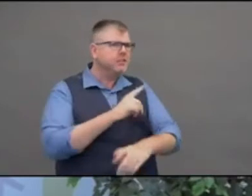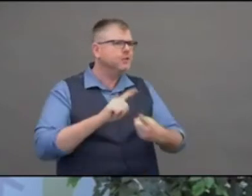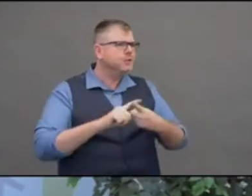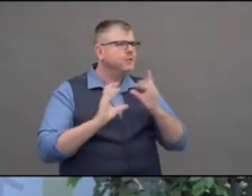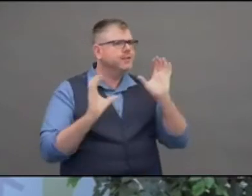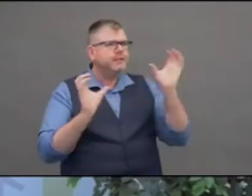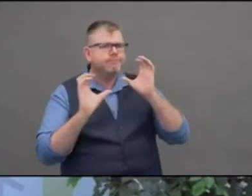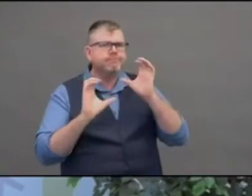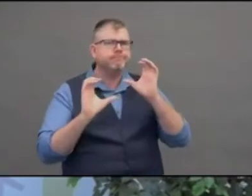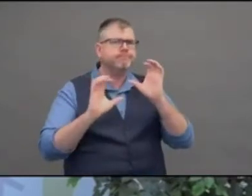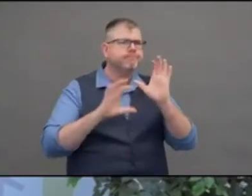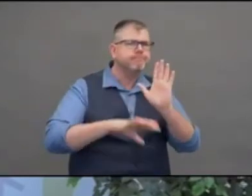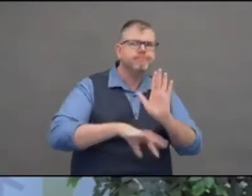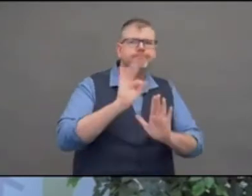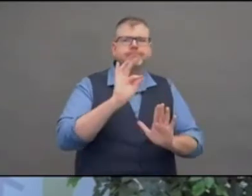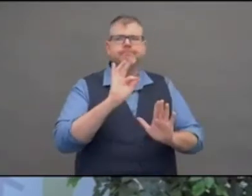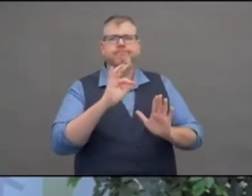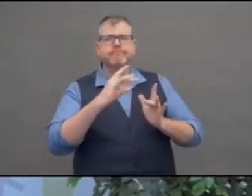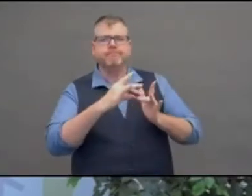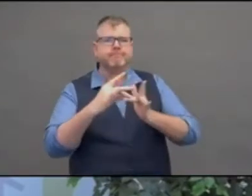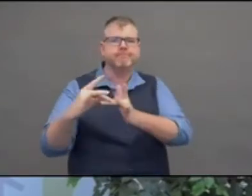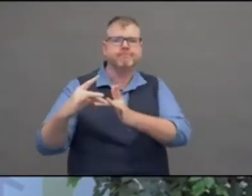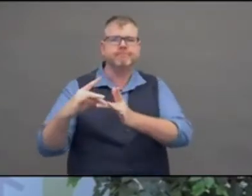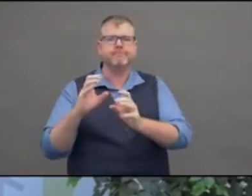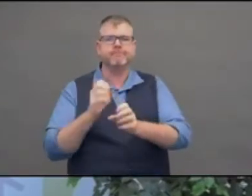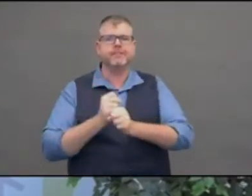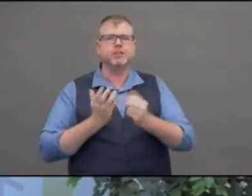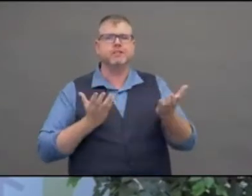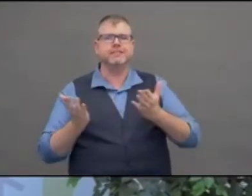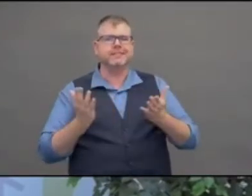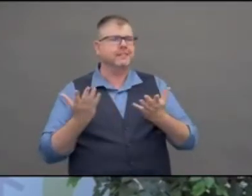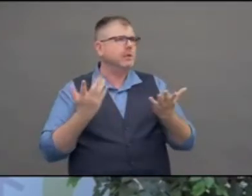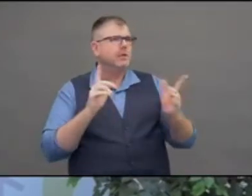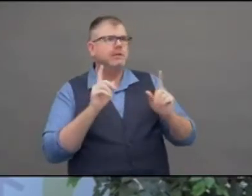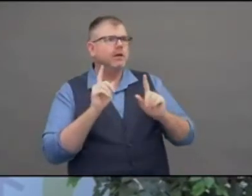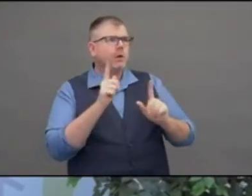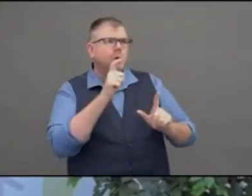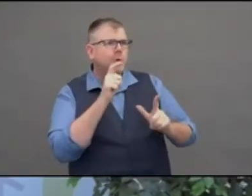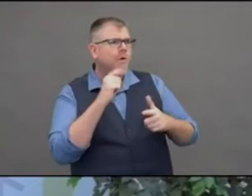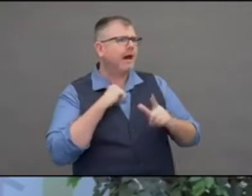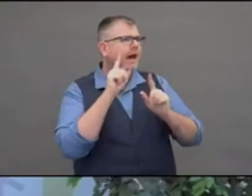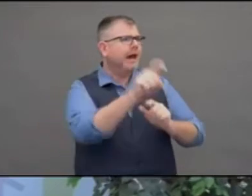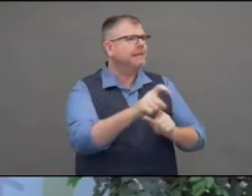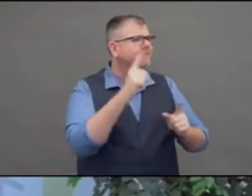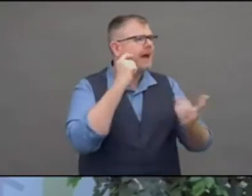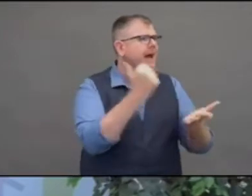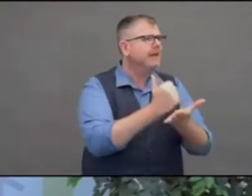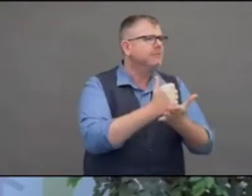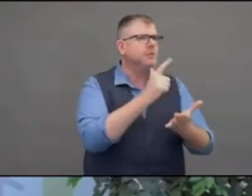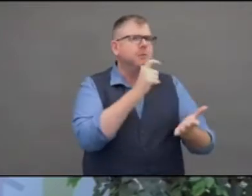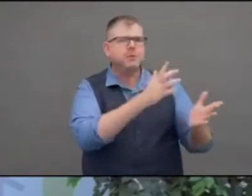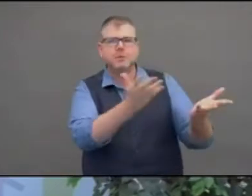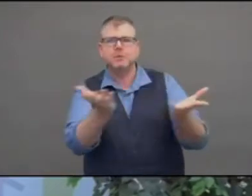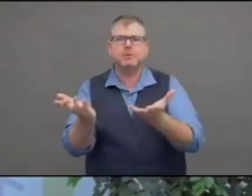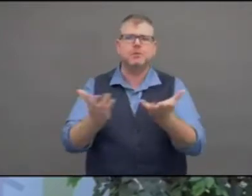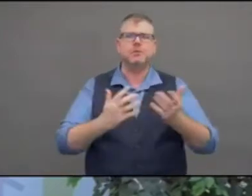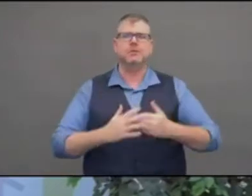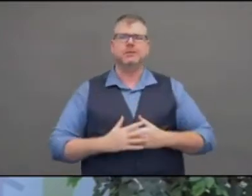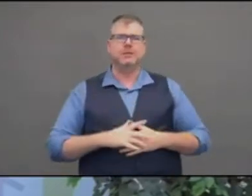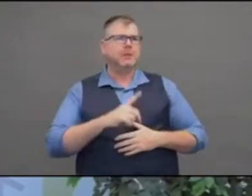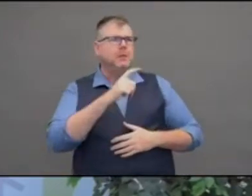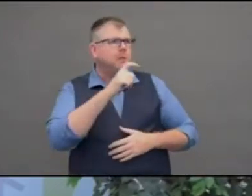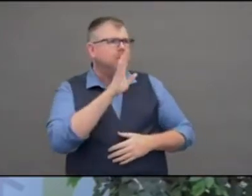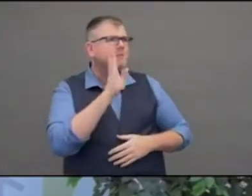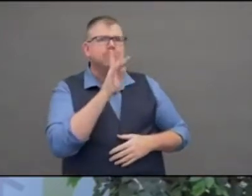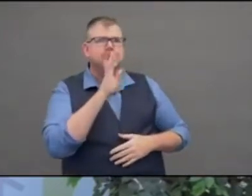ask questions, right? We don't know what the right question is if they speak our language. So you did mention that they do offer services